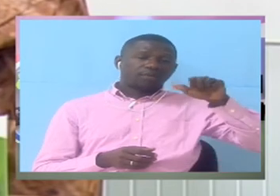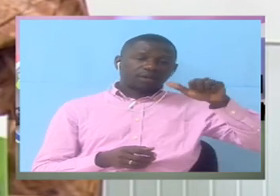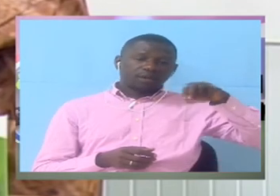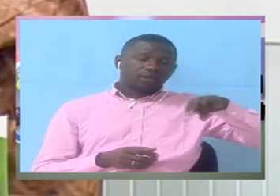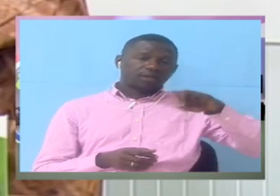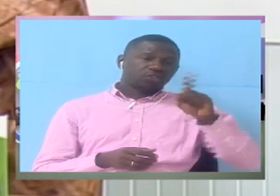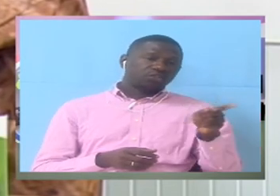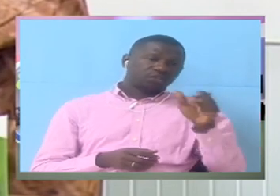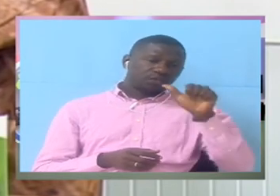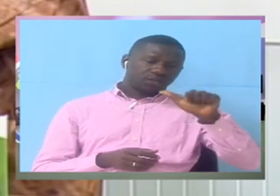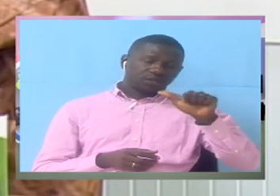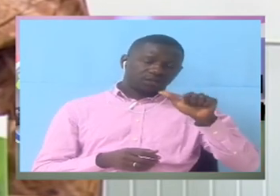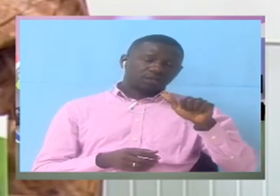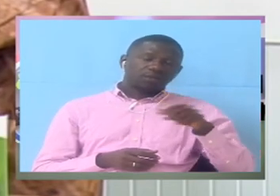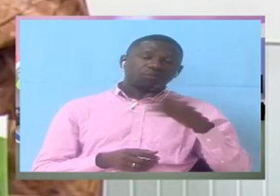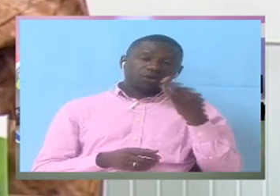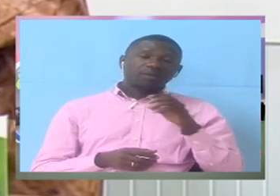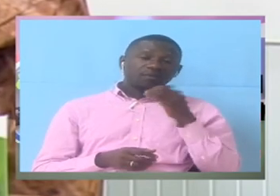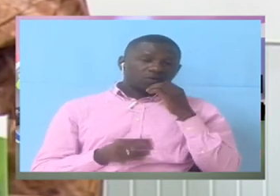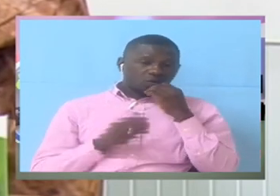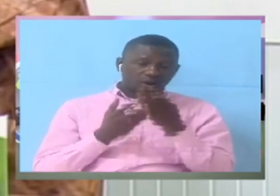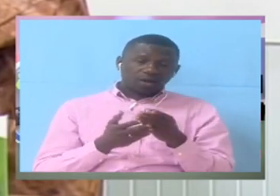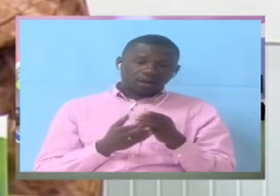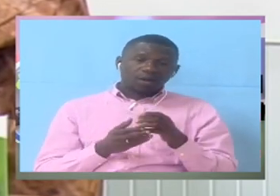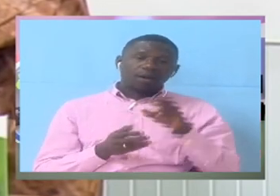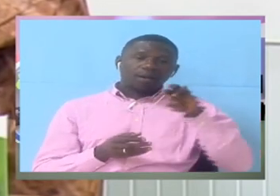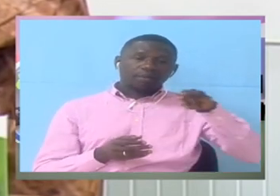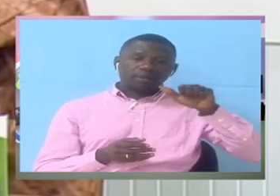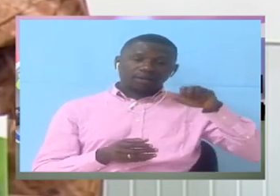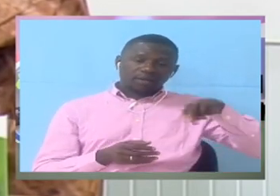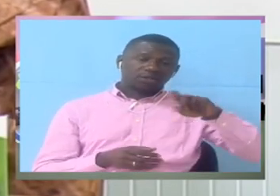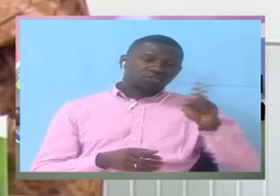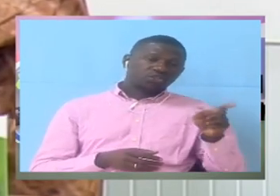if you call the name Manga Plumba, everybody knew him.